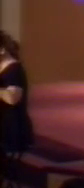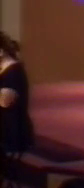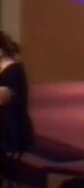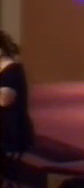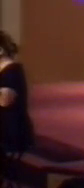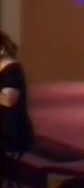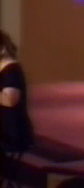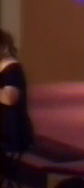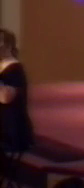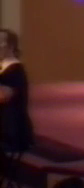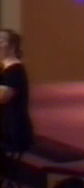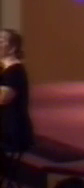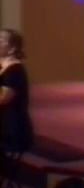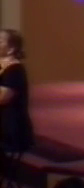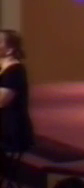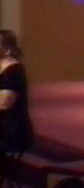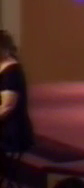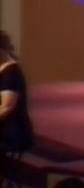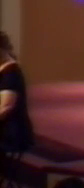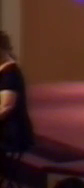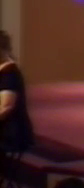service?